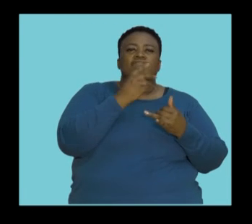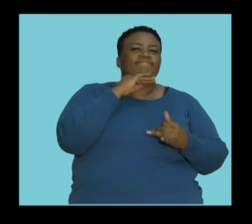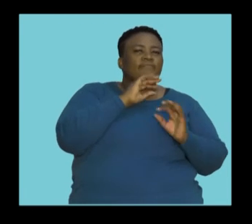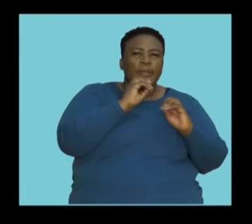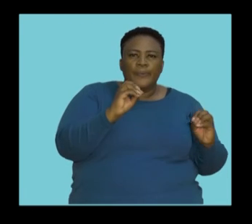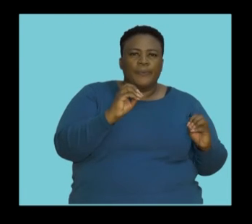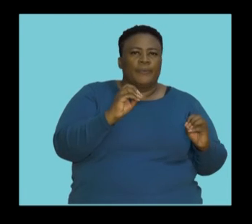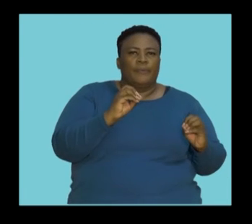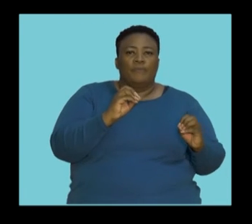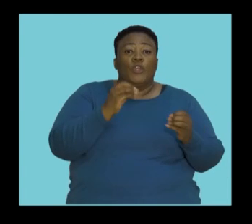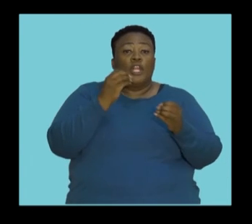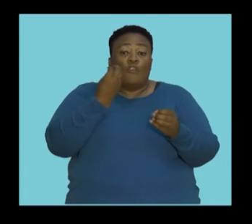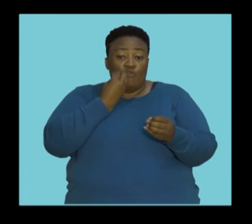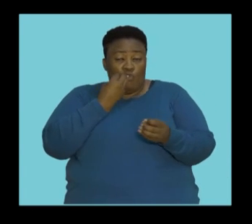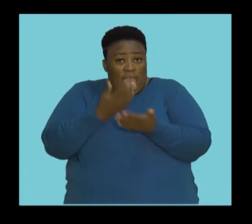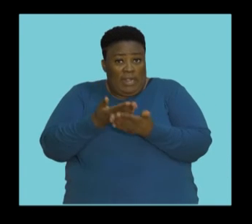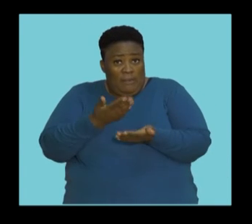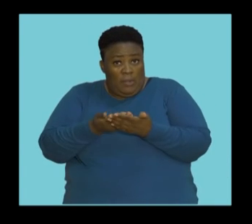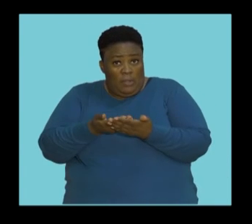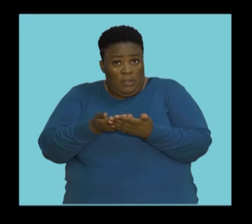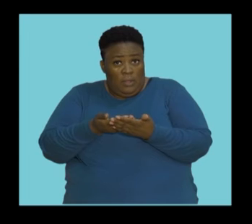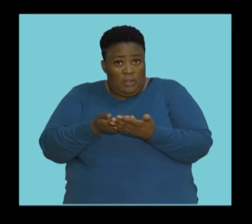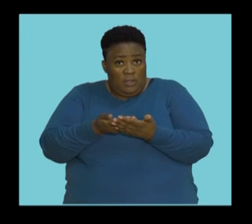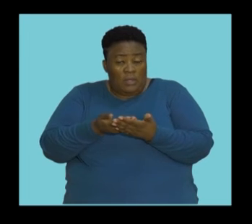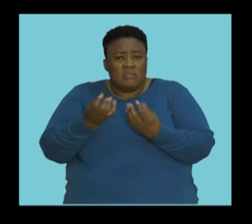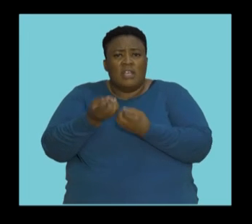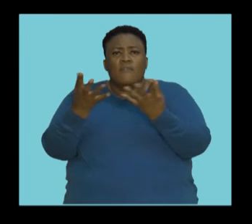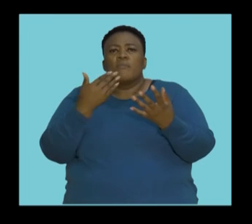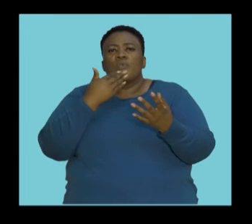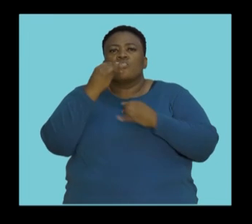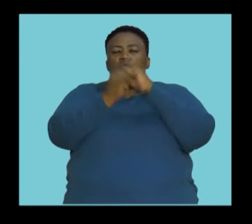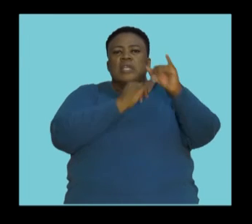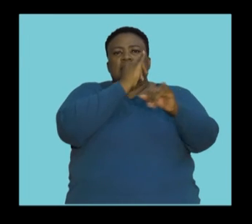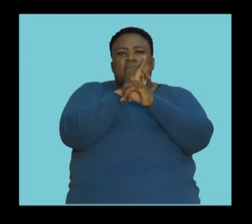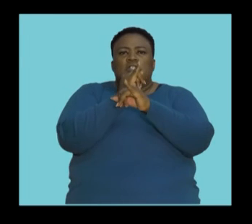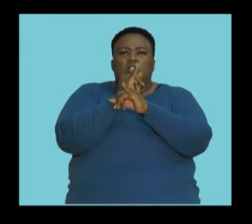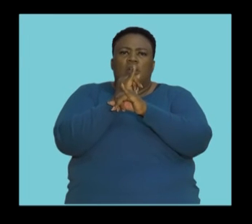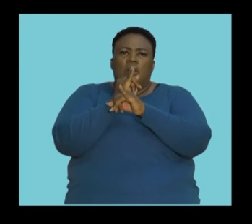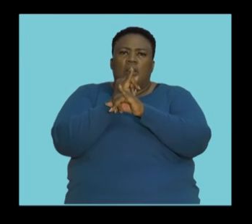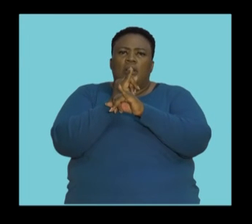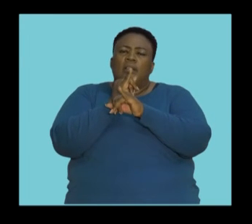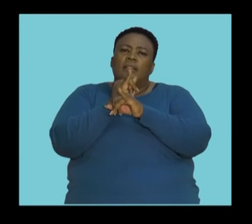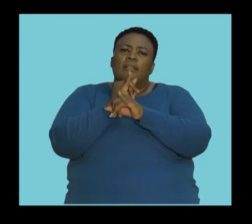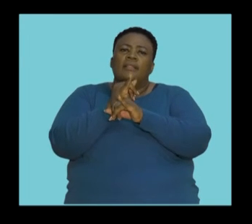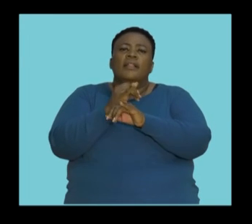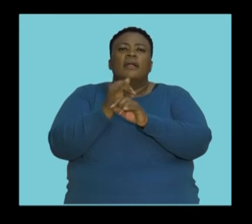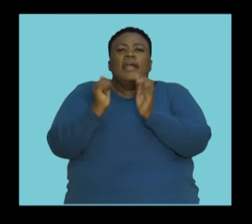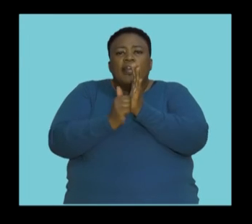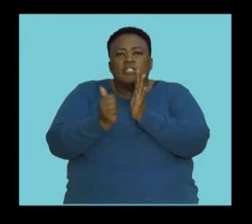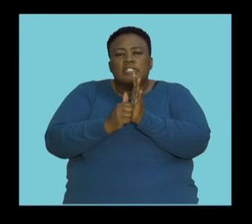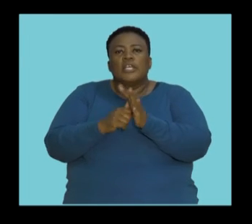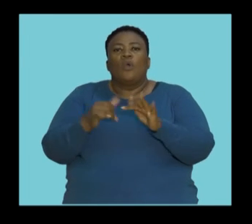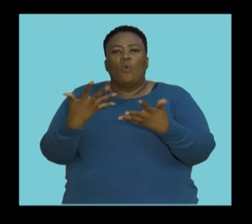to food is scarce, and the food that is available is either provided by the international aid agencies